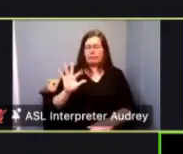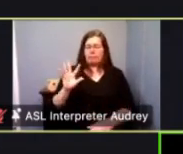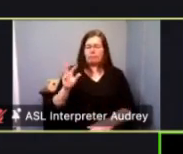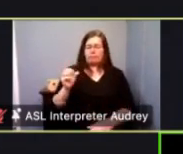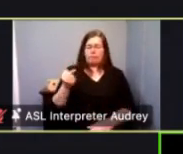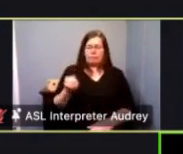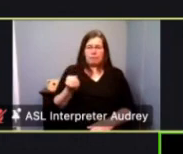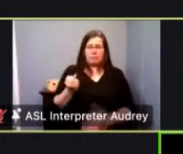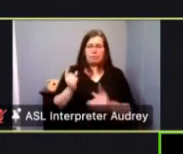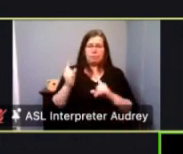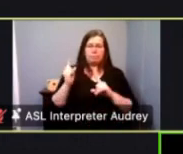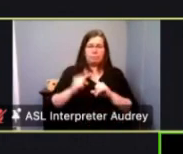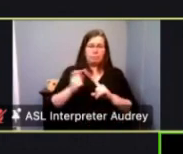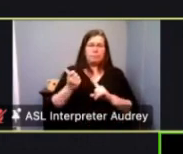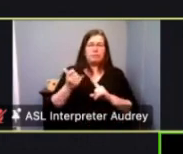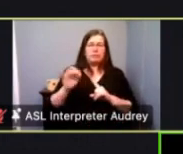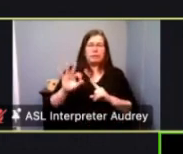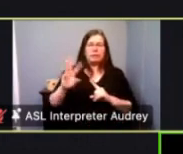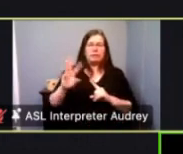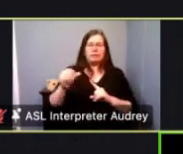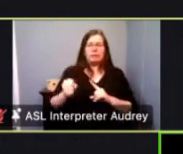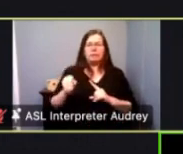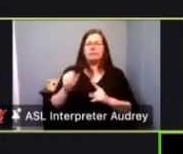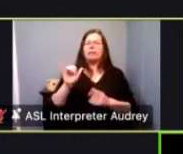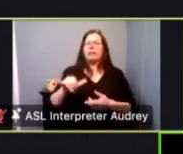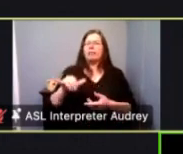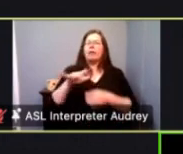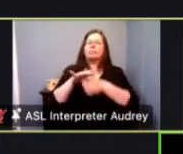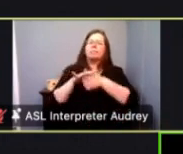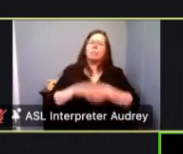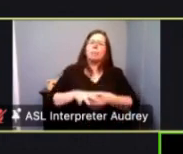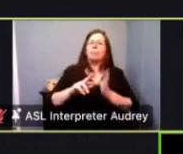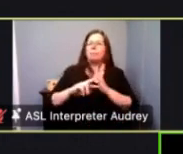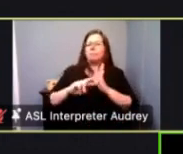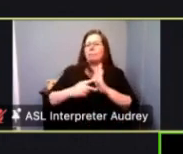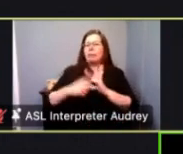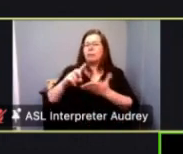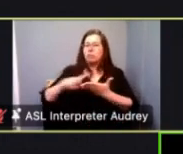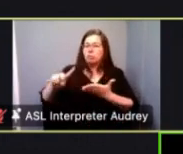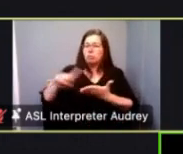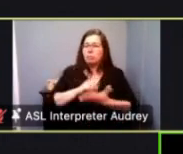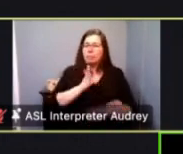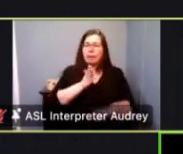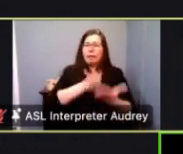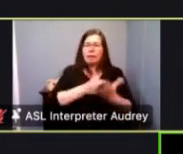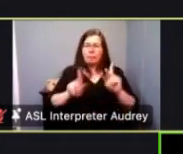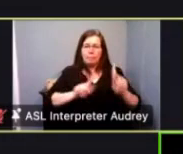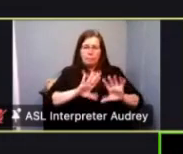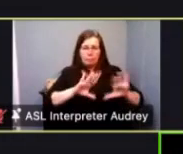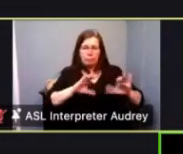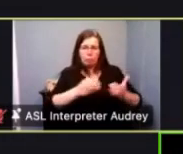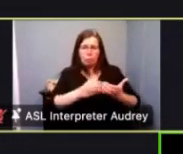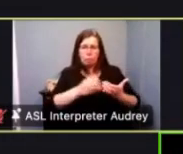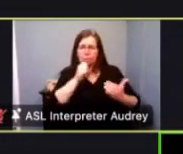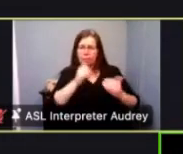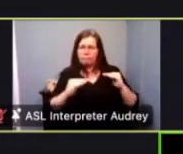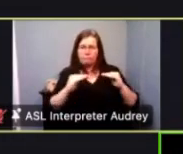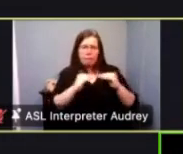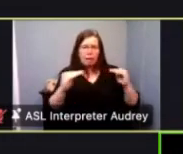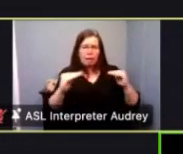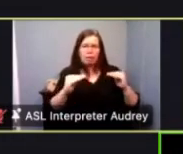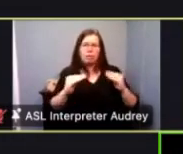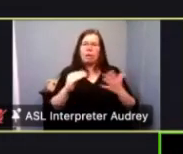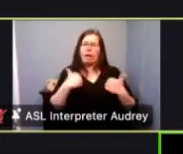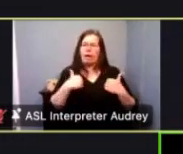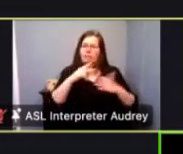this, oppression is defined as discriminating against a group of people, treating them unfairly, having policies or laws that hurt a